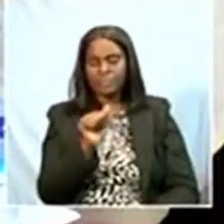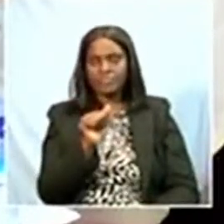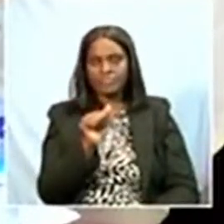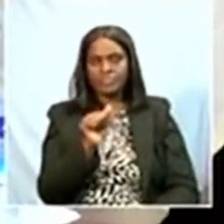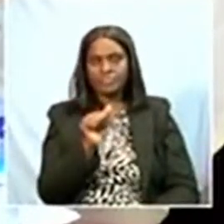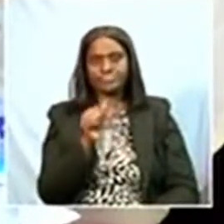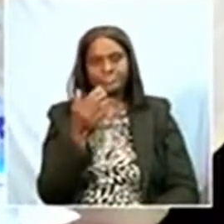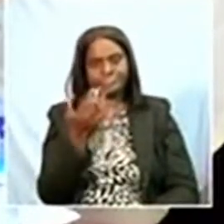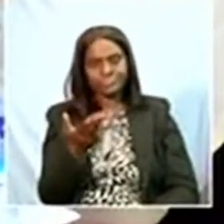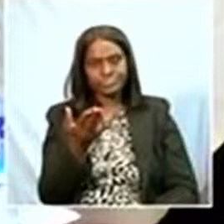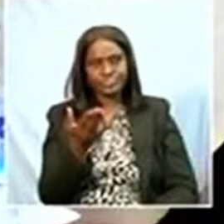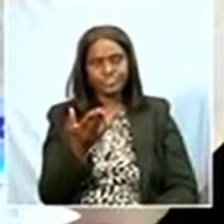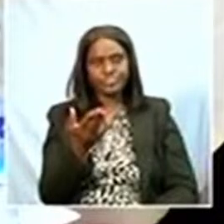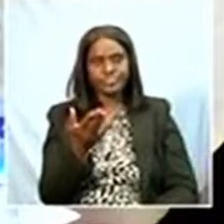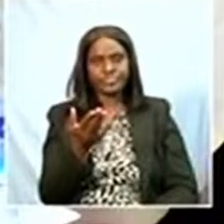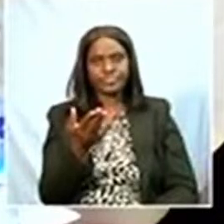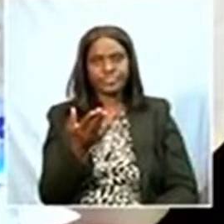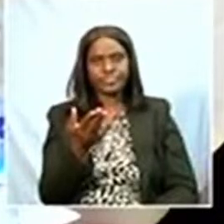Go to